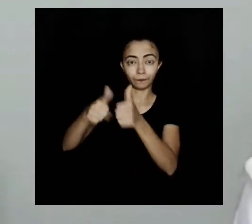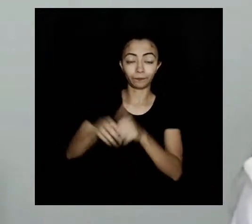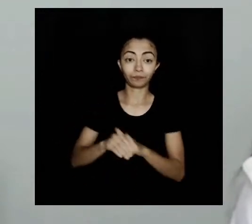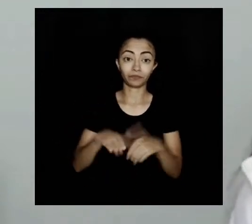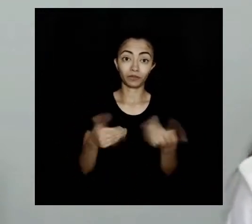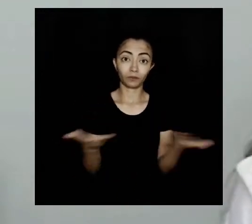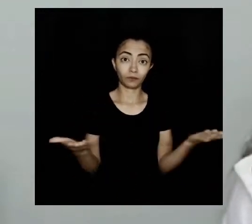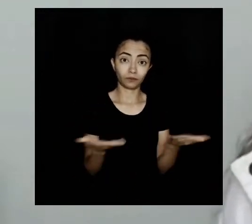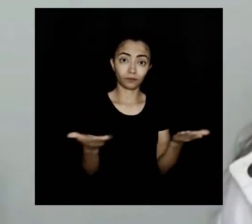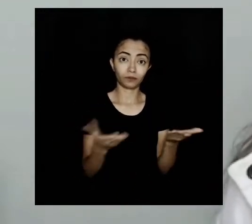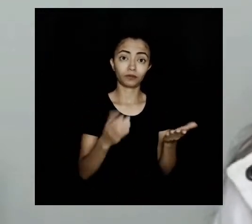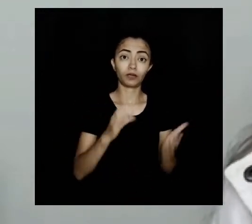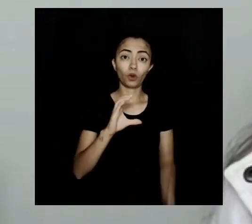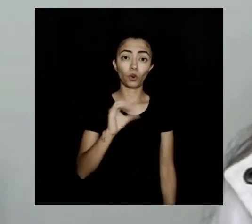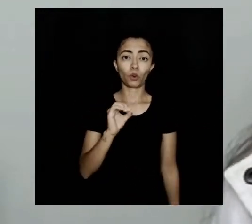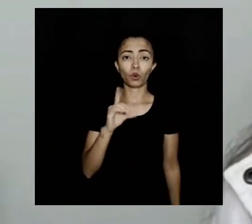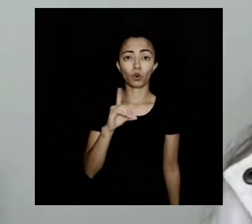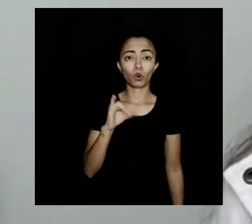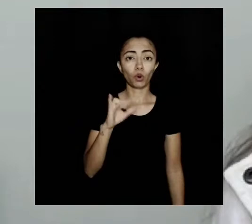International Code of